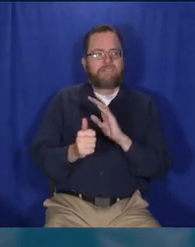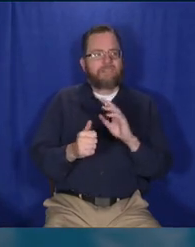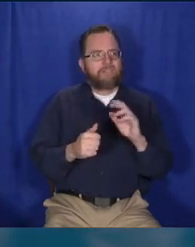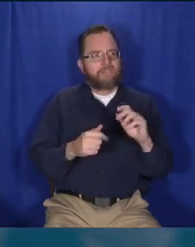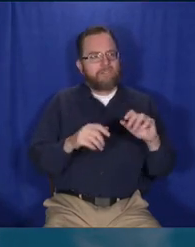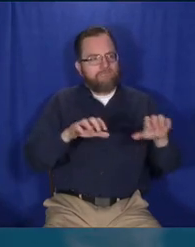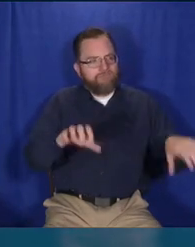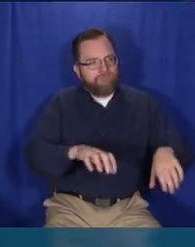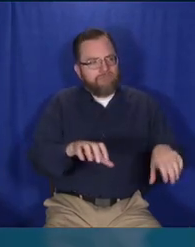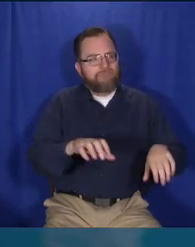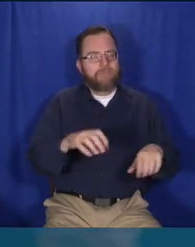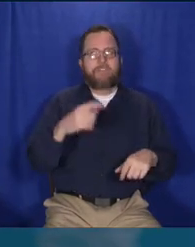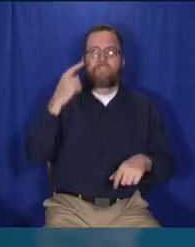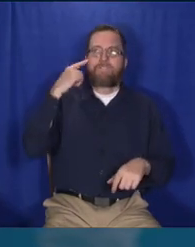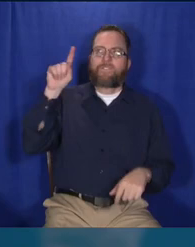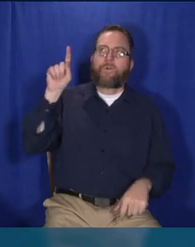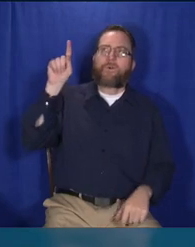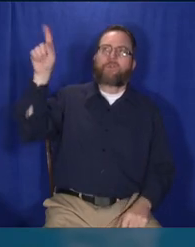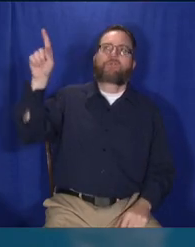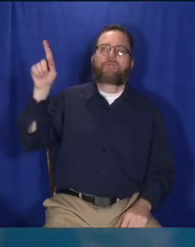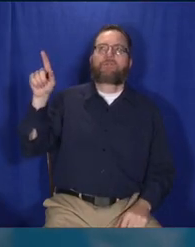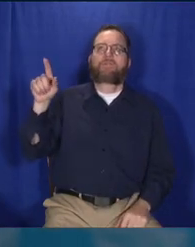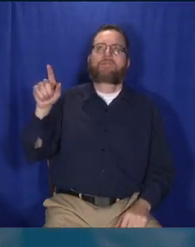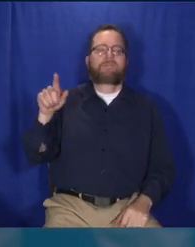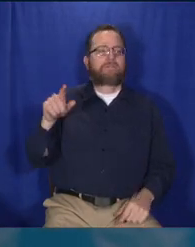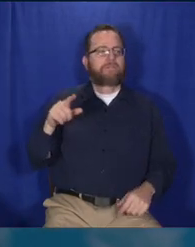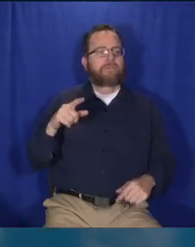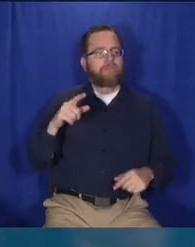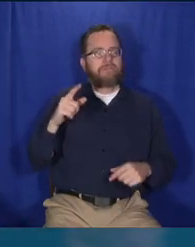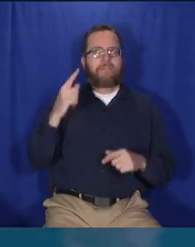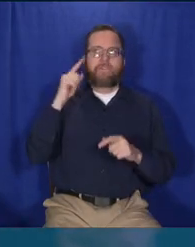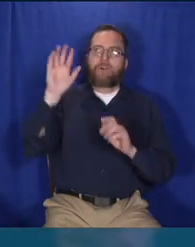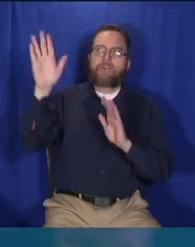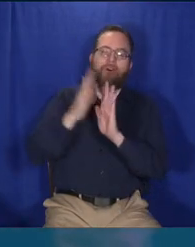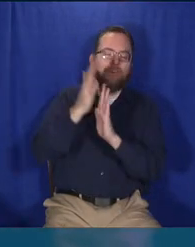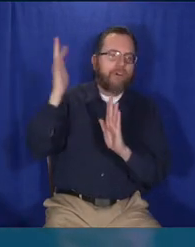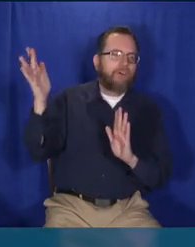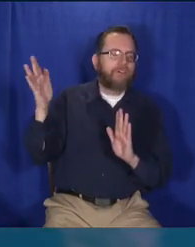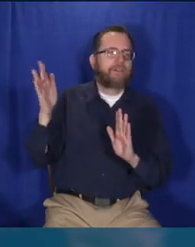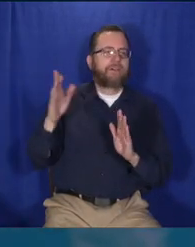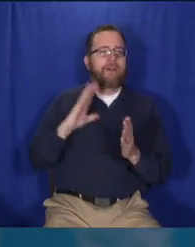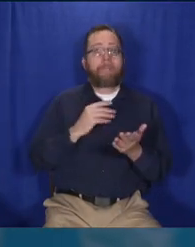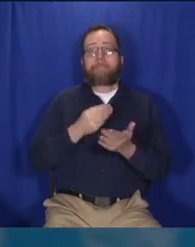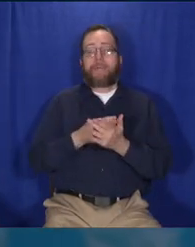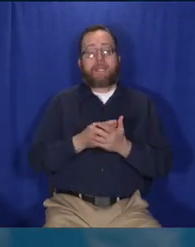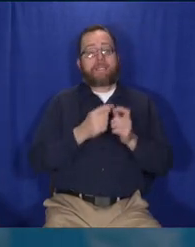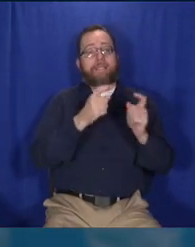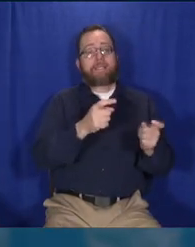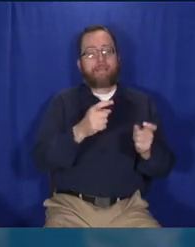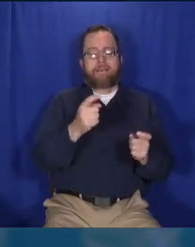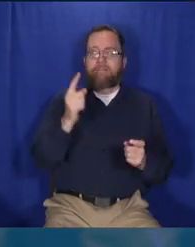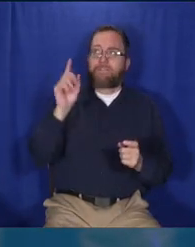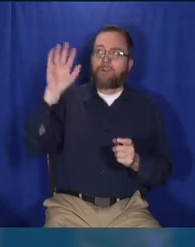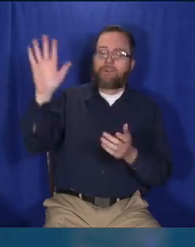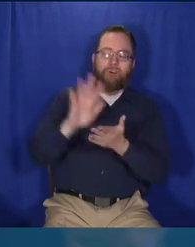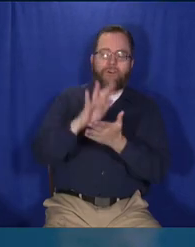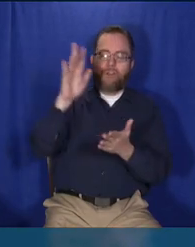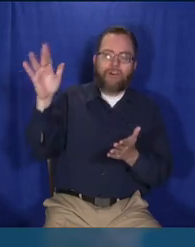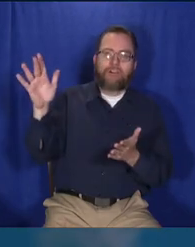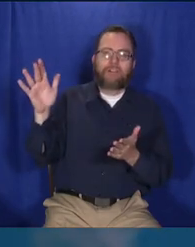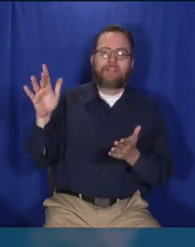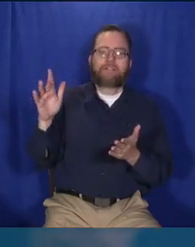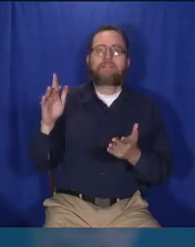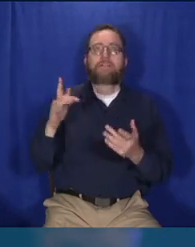we know that you can do abundantly more with it. Lord, would you be with us today as we scatter in our various